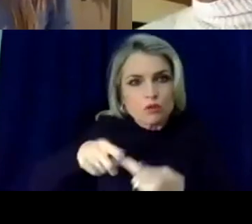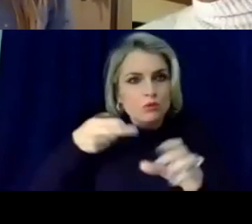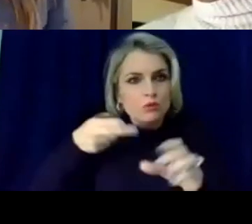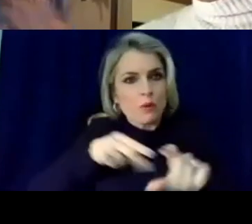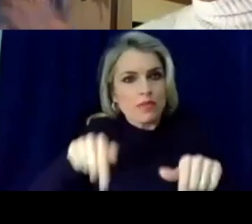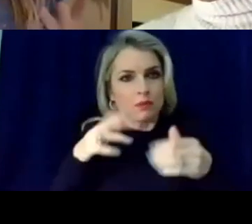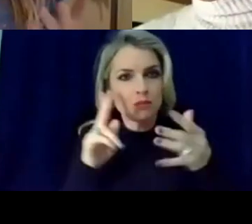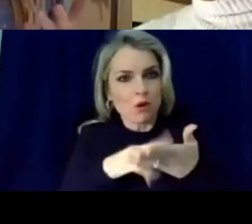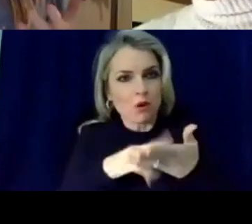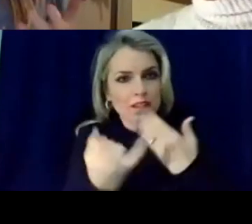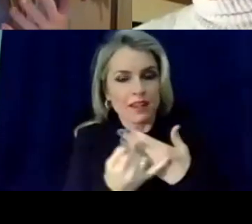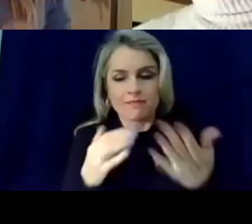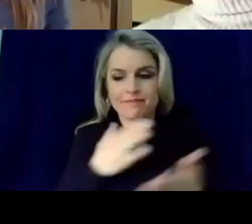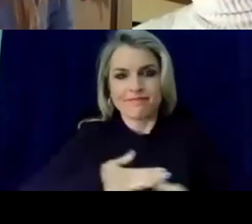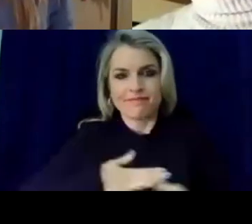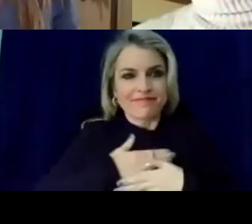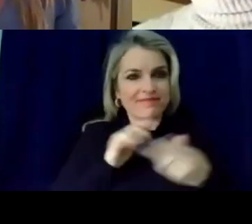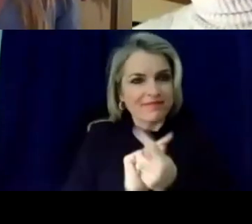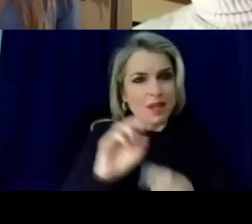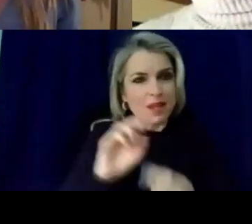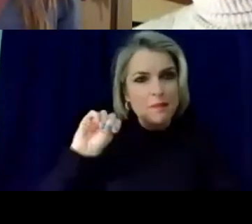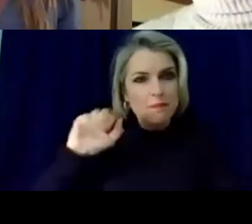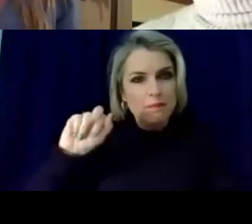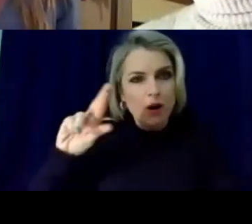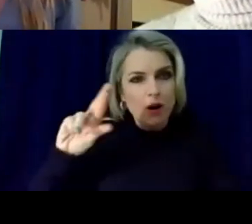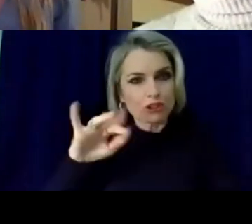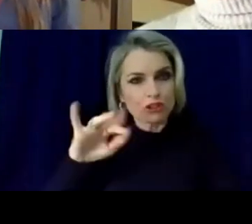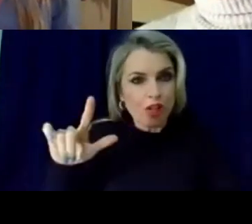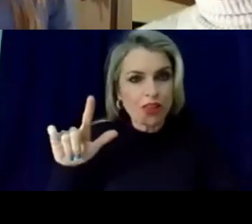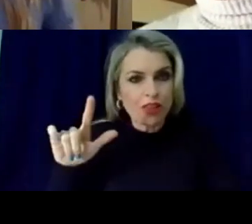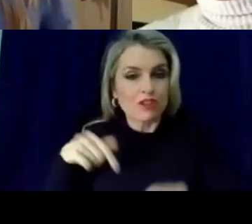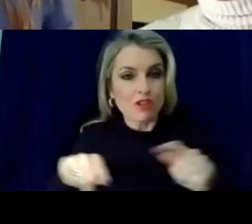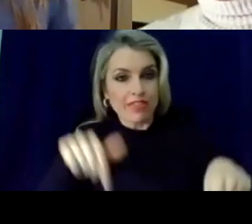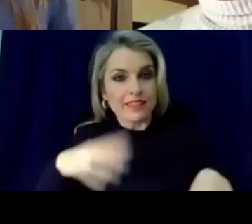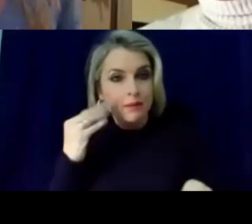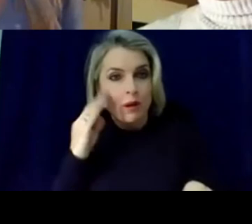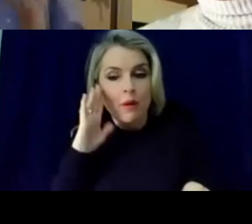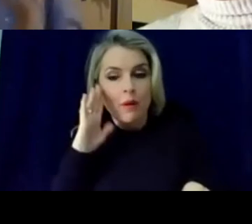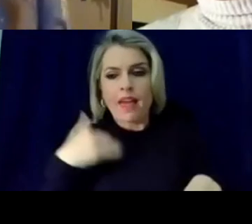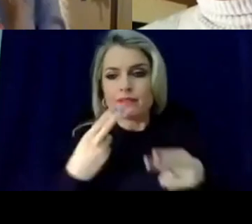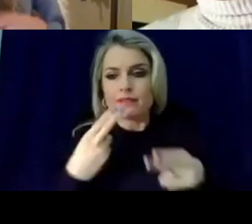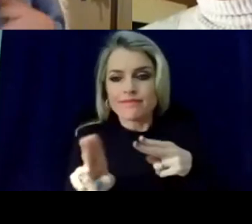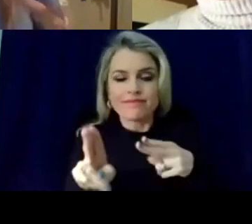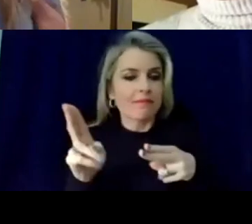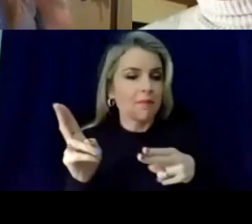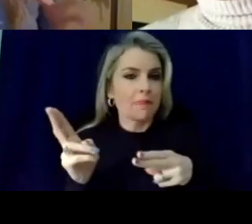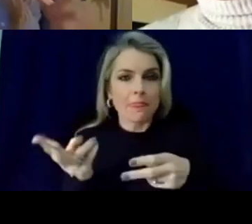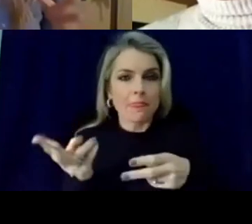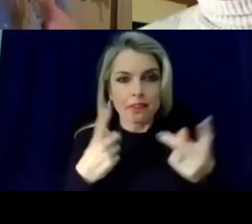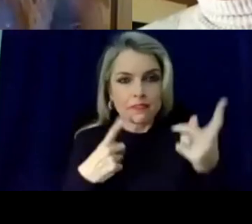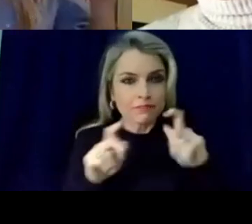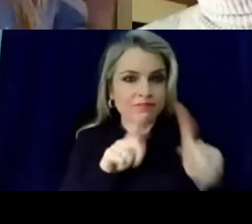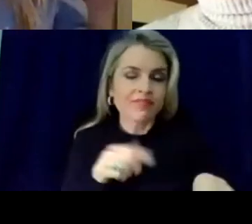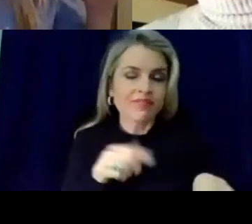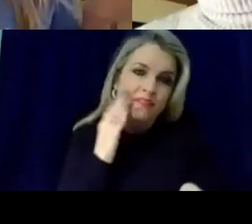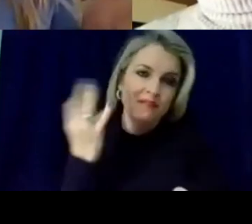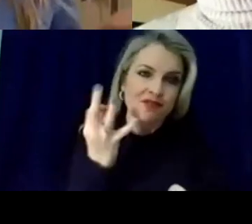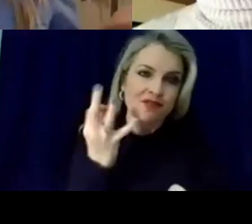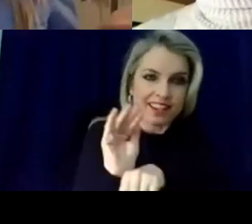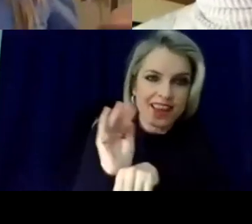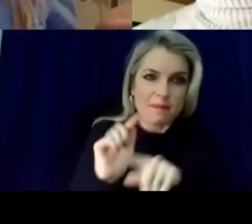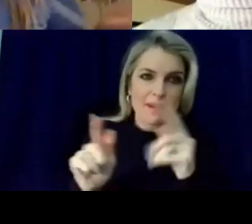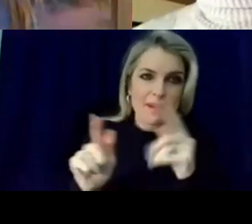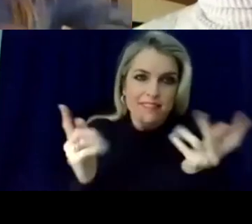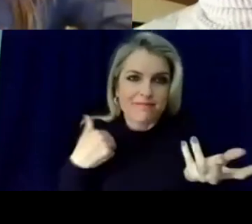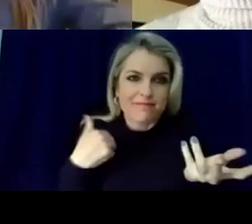and I had the pleasure of meeting Marshall during this experience. And so we're just gonna have a quick little Q&A. I know it's Friday night,